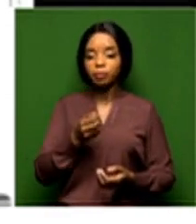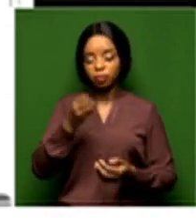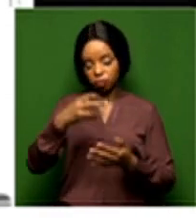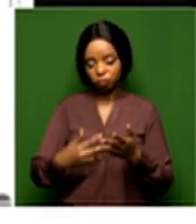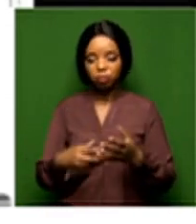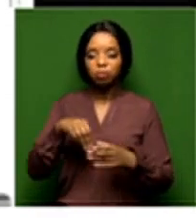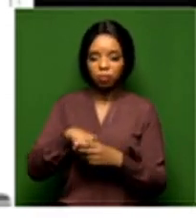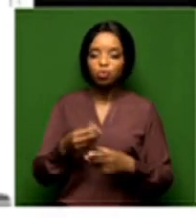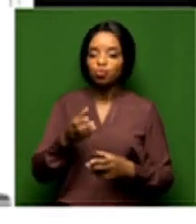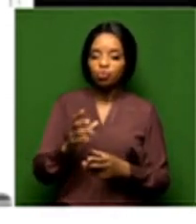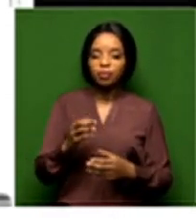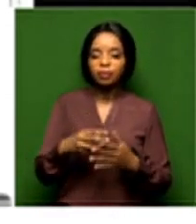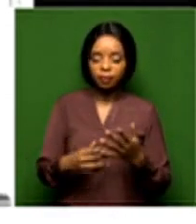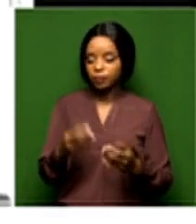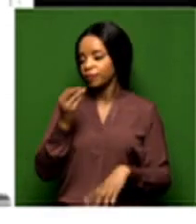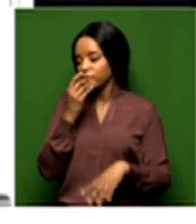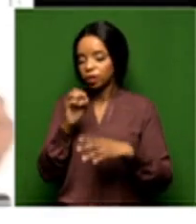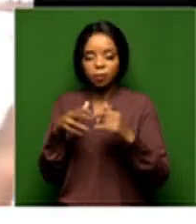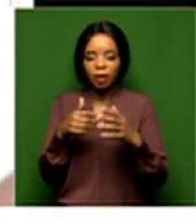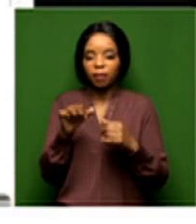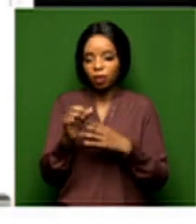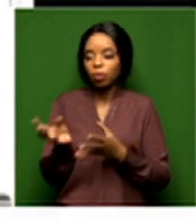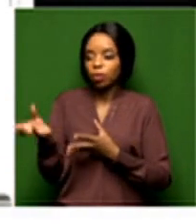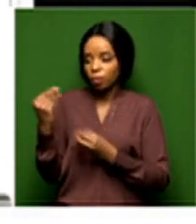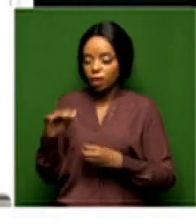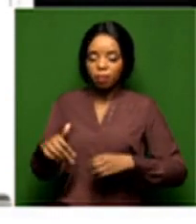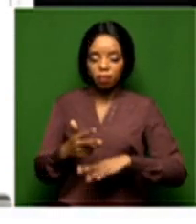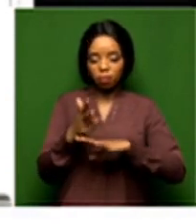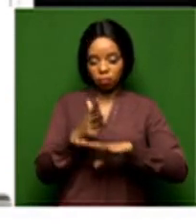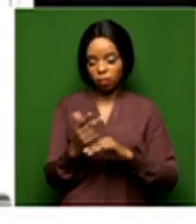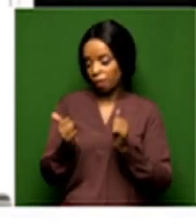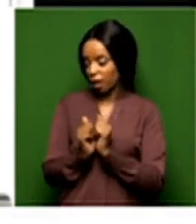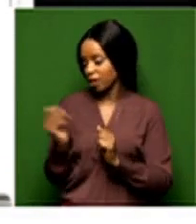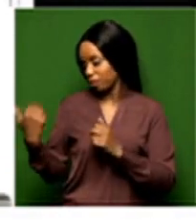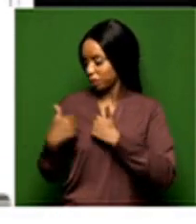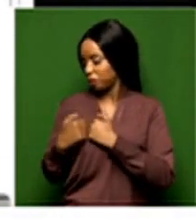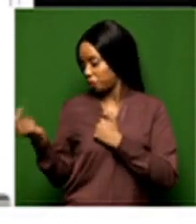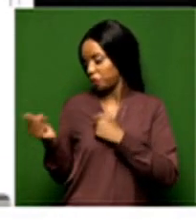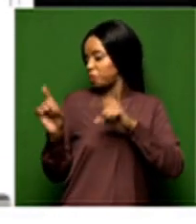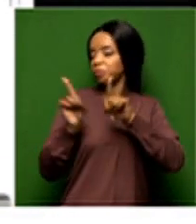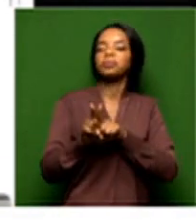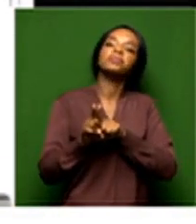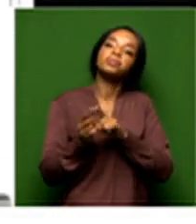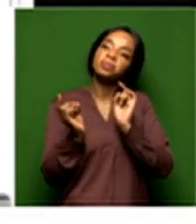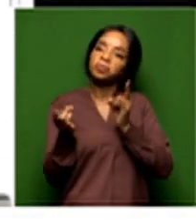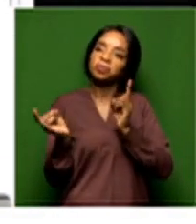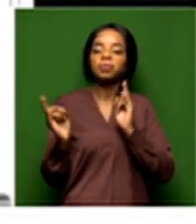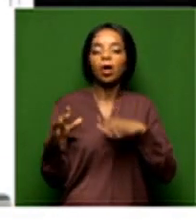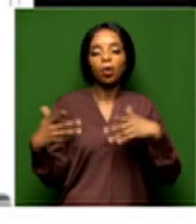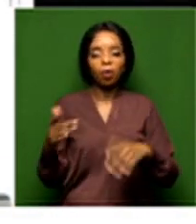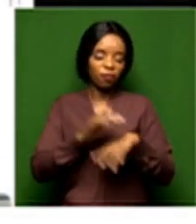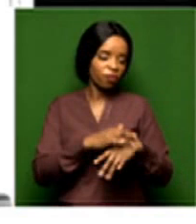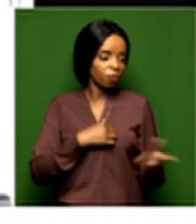your parking bay, you get your food, you get to watch a local movie with your partner or your friend or your family member. You know, so we're